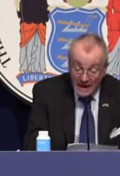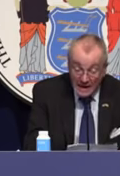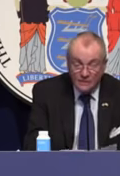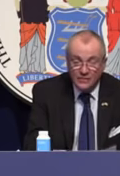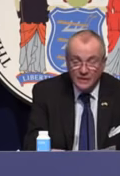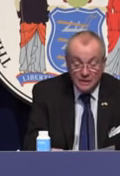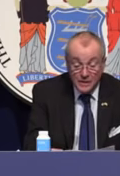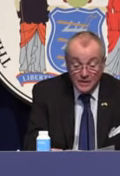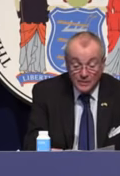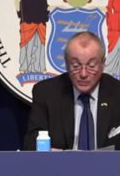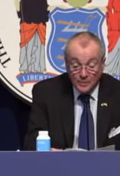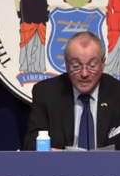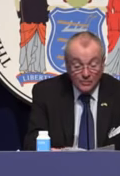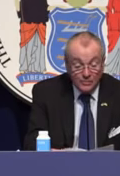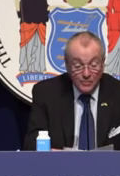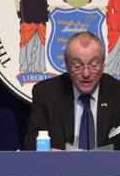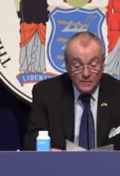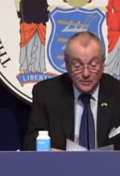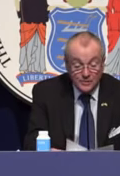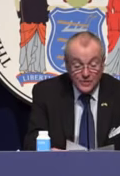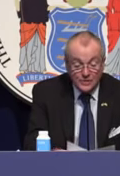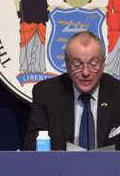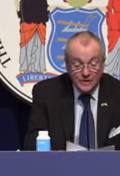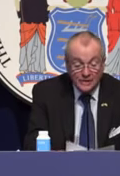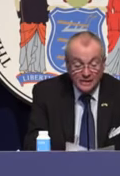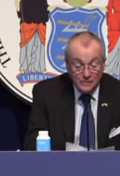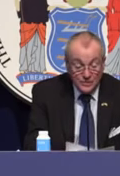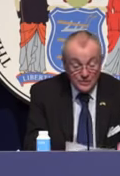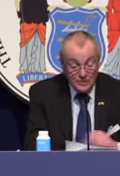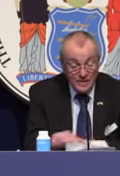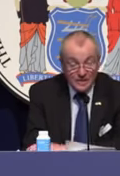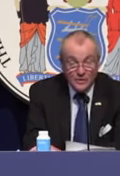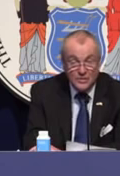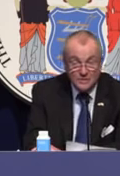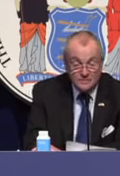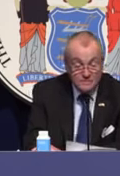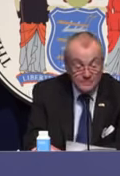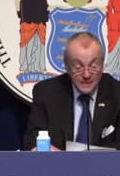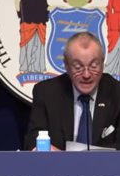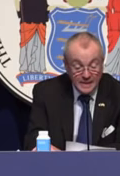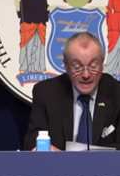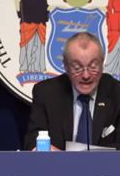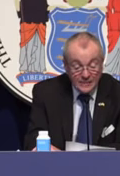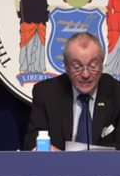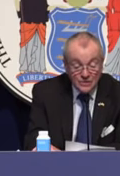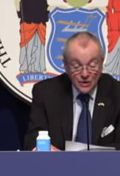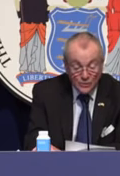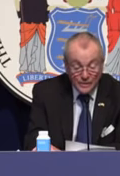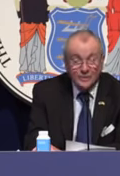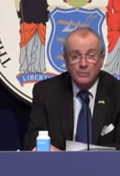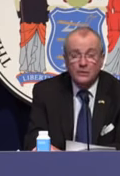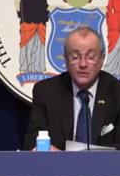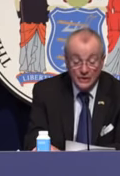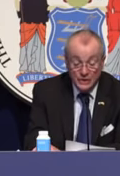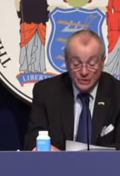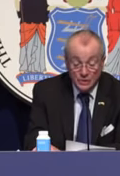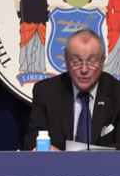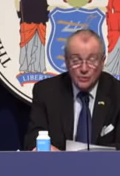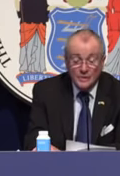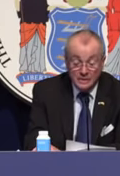514 live patients were released from our hospitals yesterday, which is a slight increase. Again, these are real